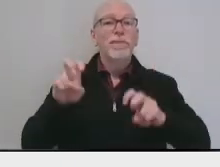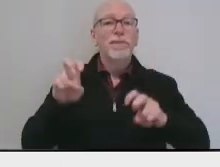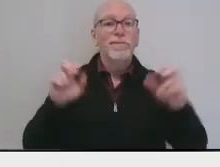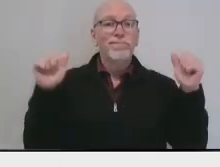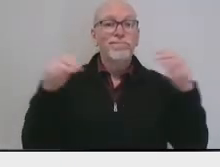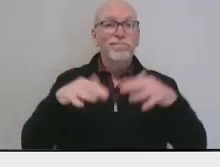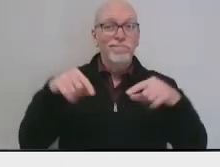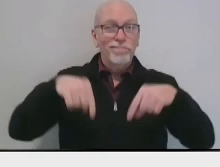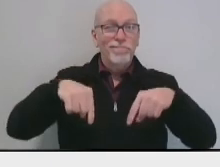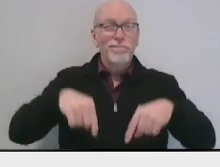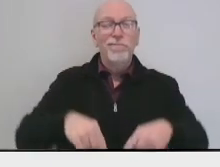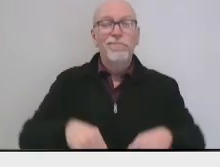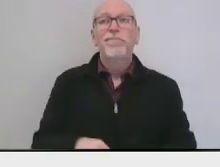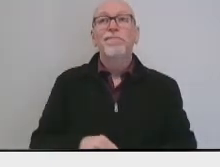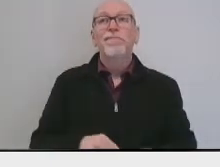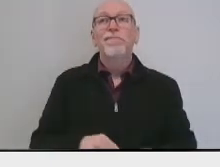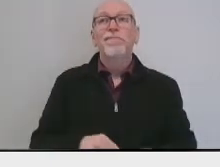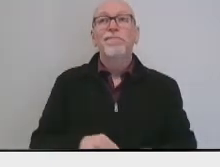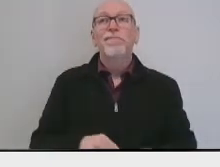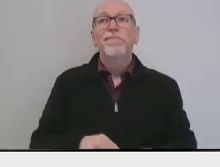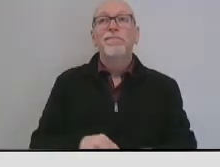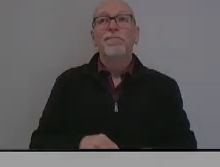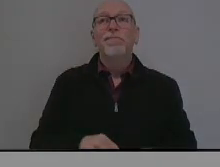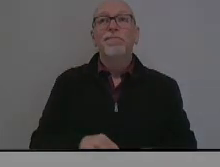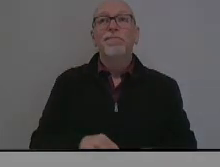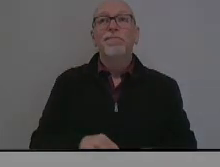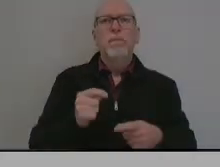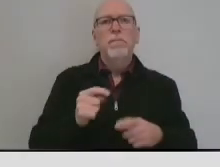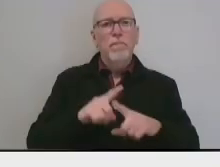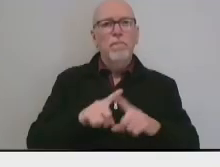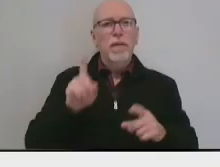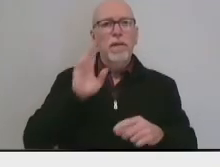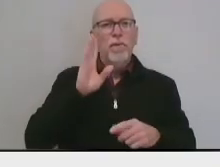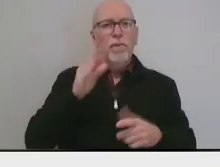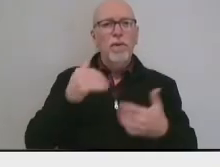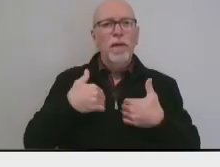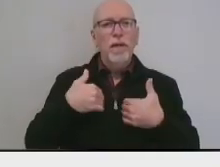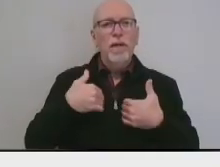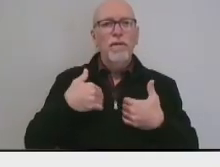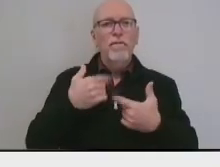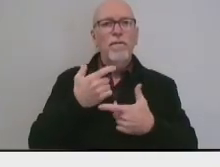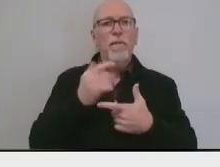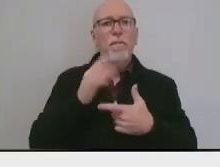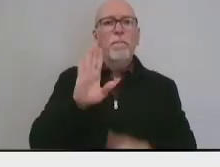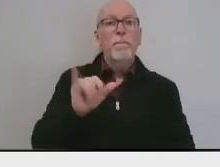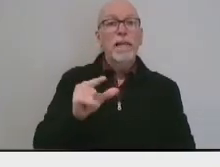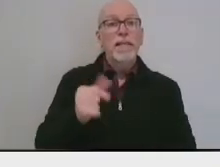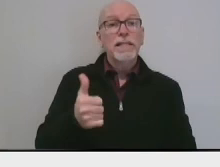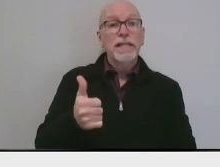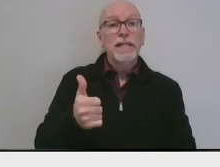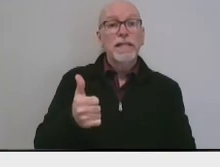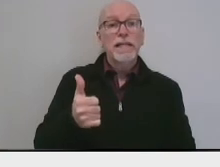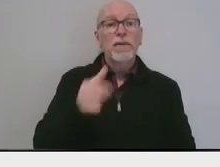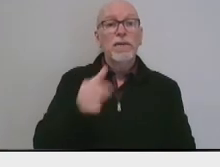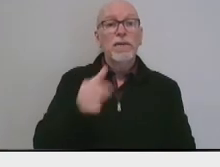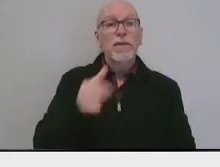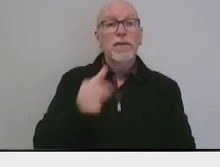not just the 68 Big Ten women's and